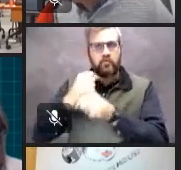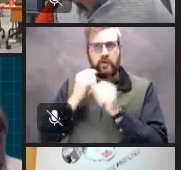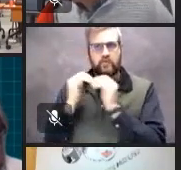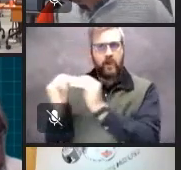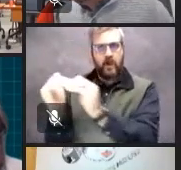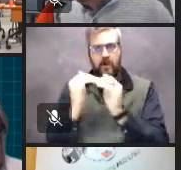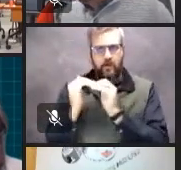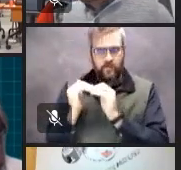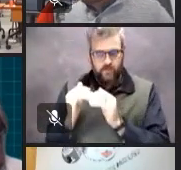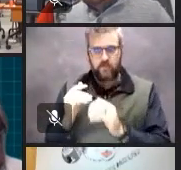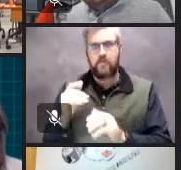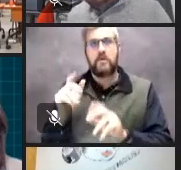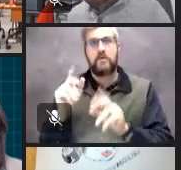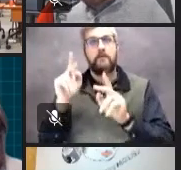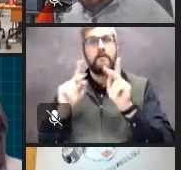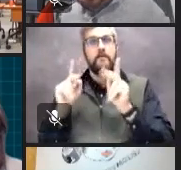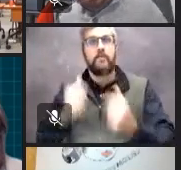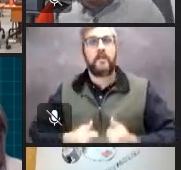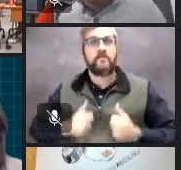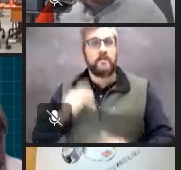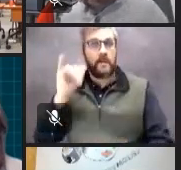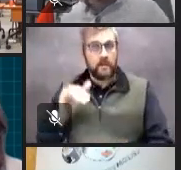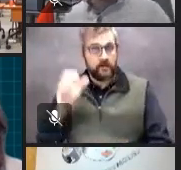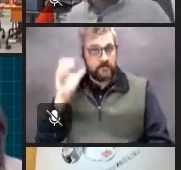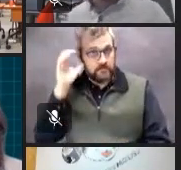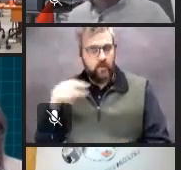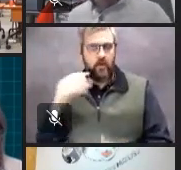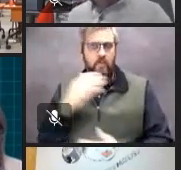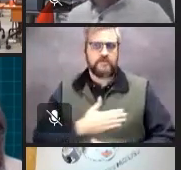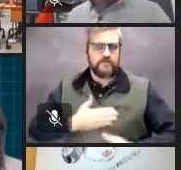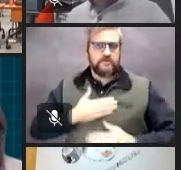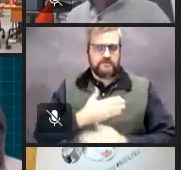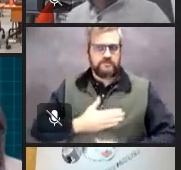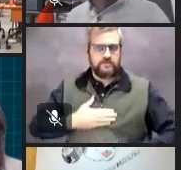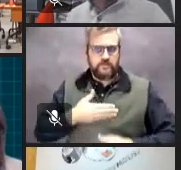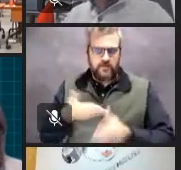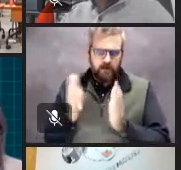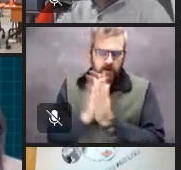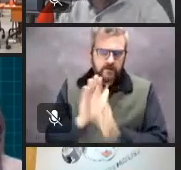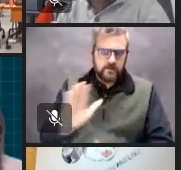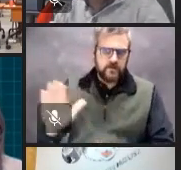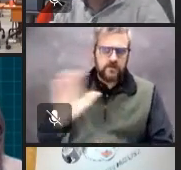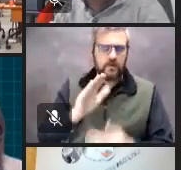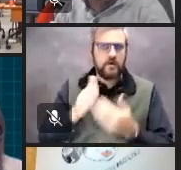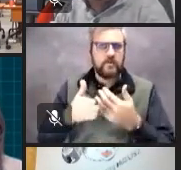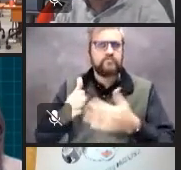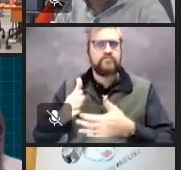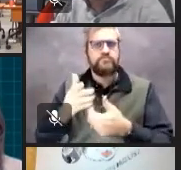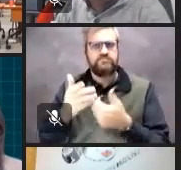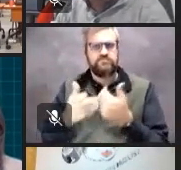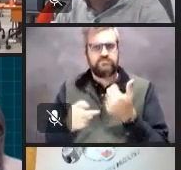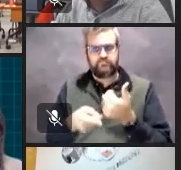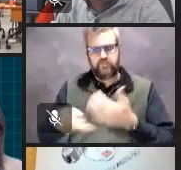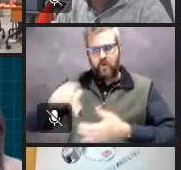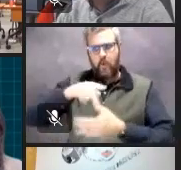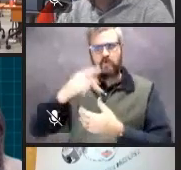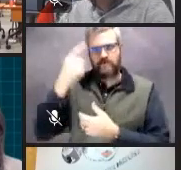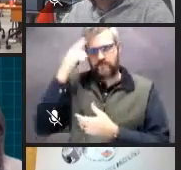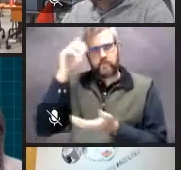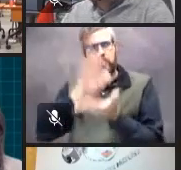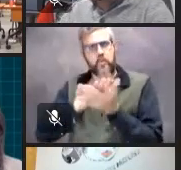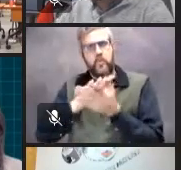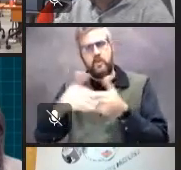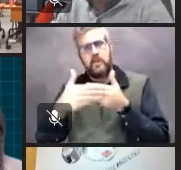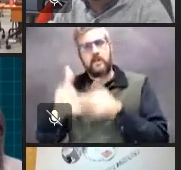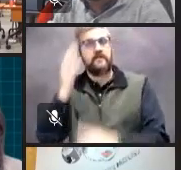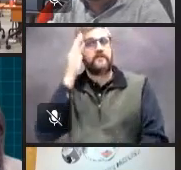us listening to them when we asked about what their priorities were for the future of our schools and what we should be working on.